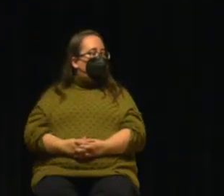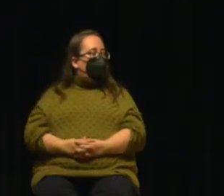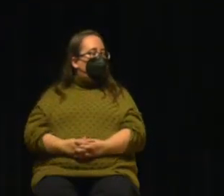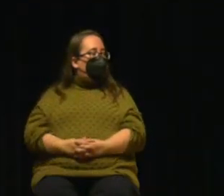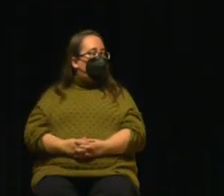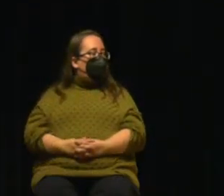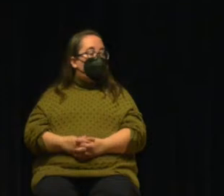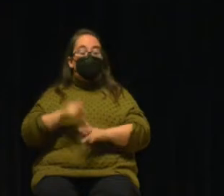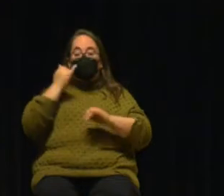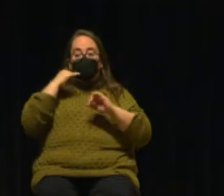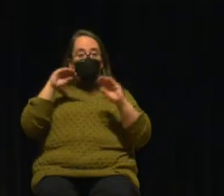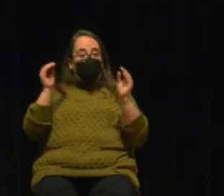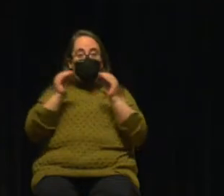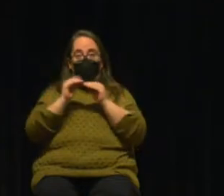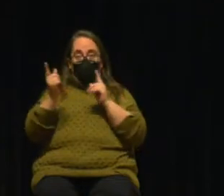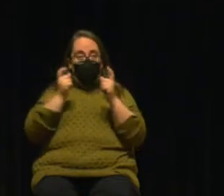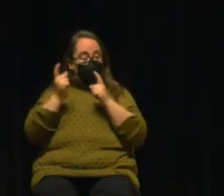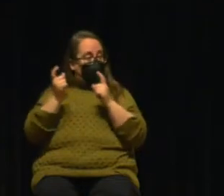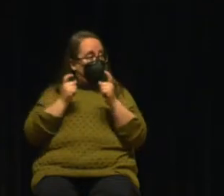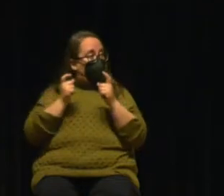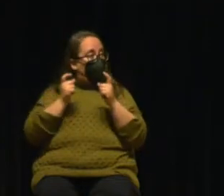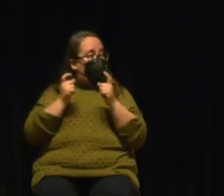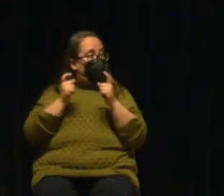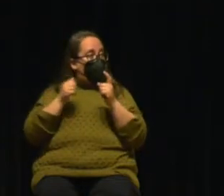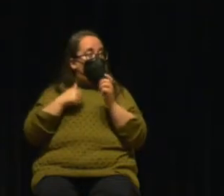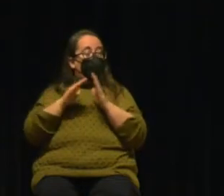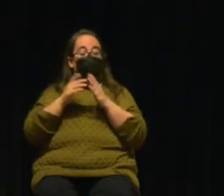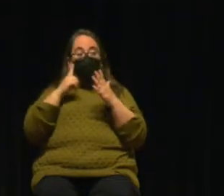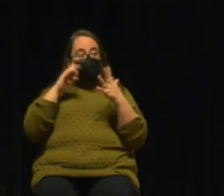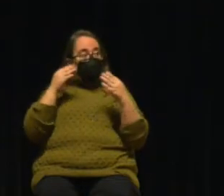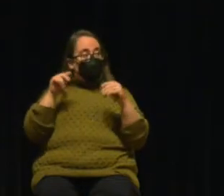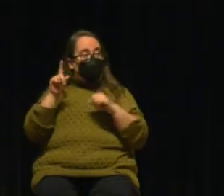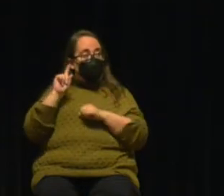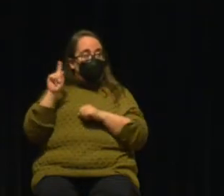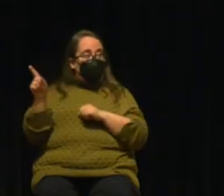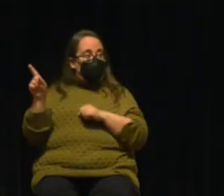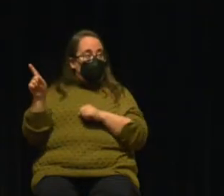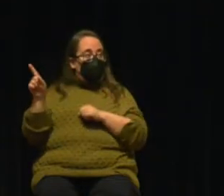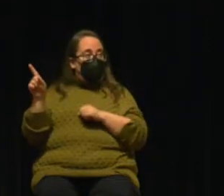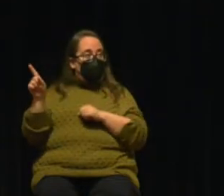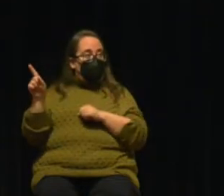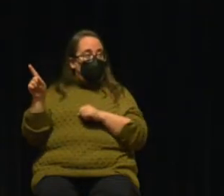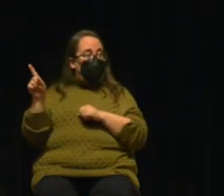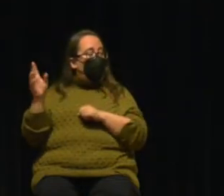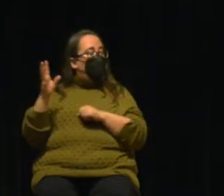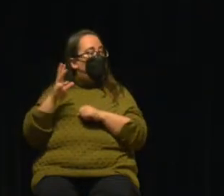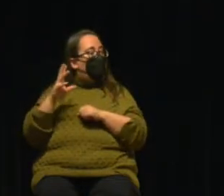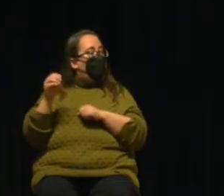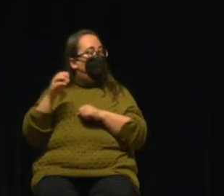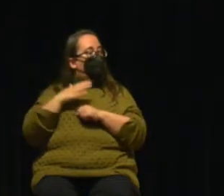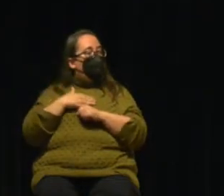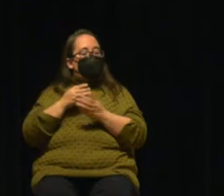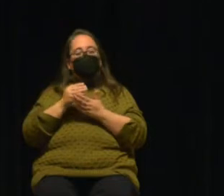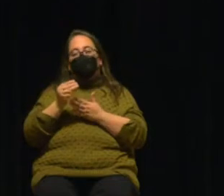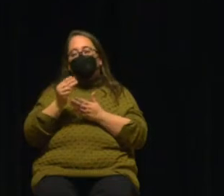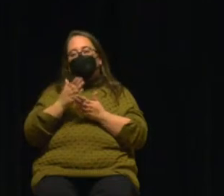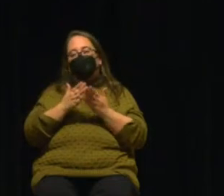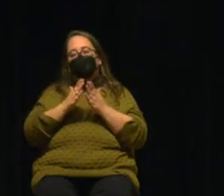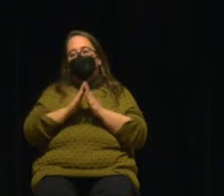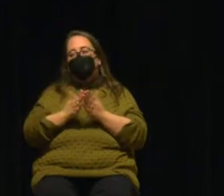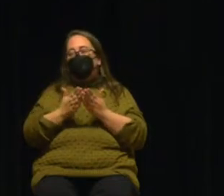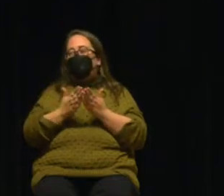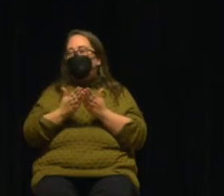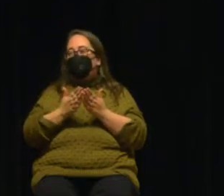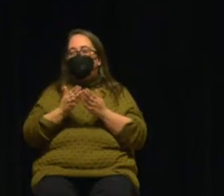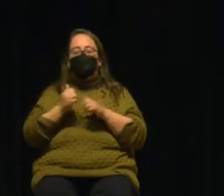If there are no other questions, we do have books for sale out in the hallway. And so please purchase a couple of books.